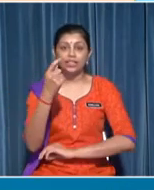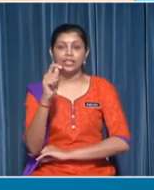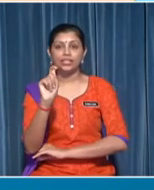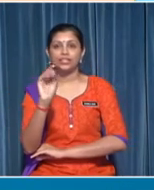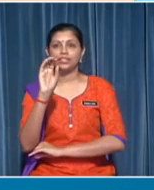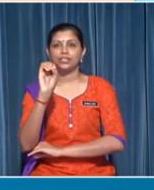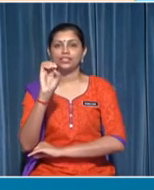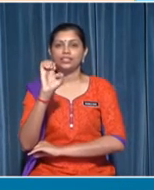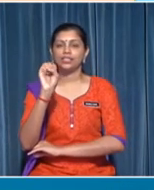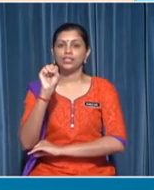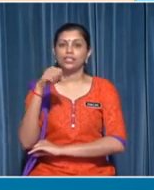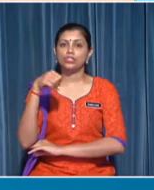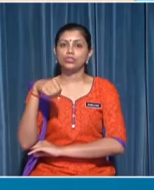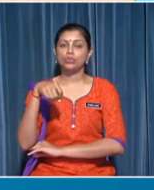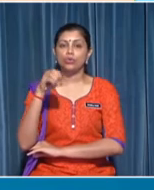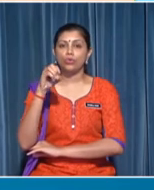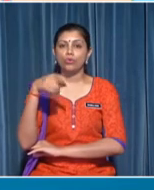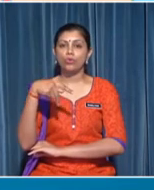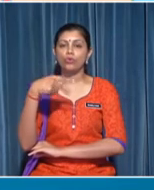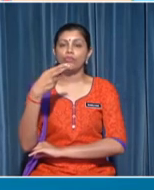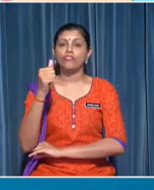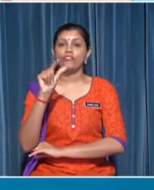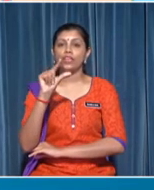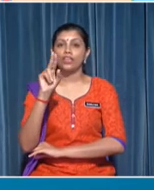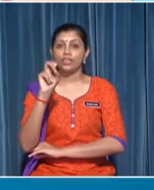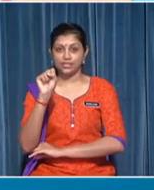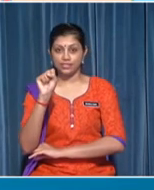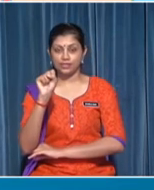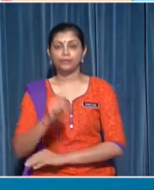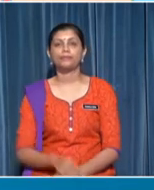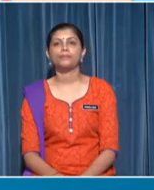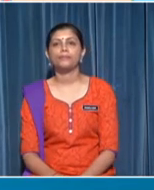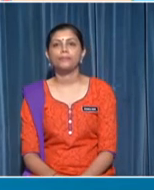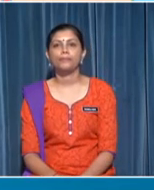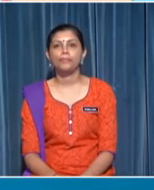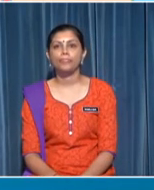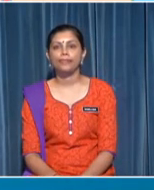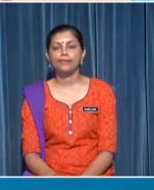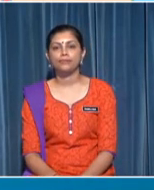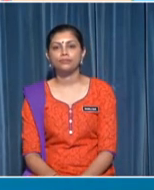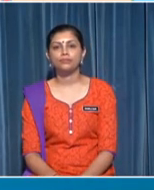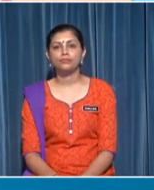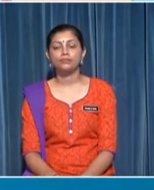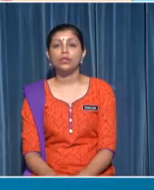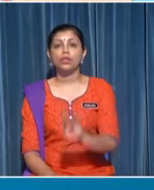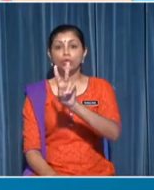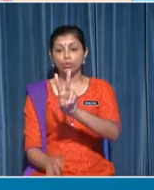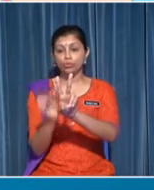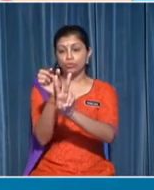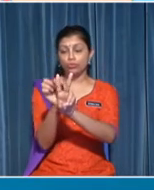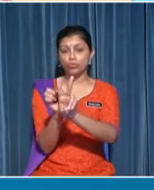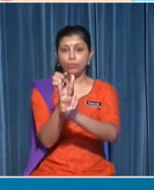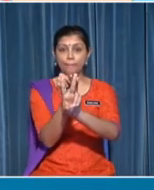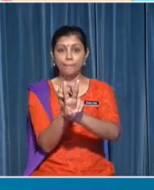two pipes or tubes that are connected to your mouth. One is for the air that we breathe